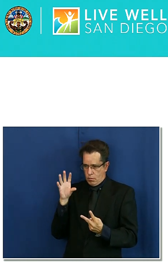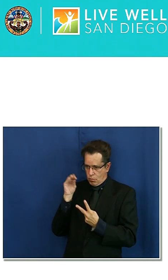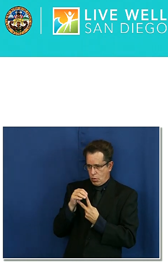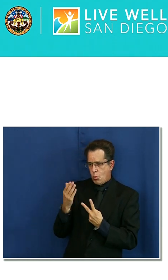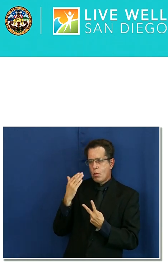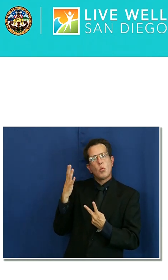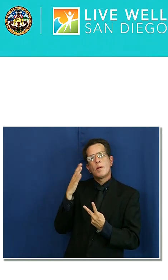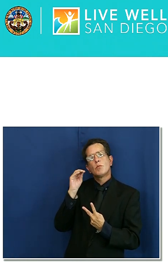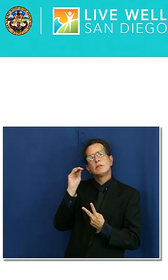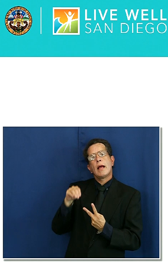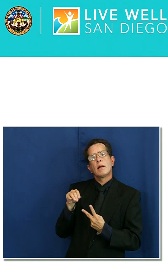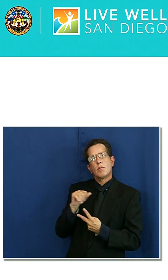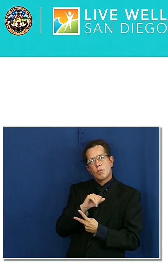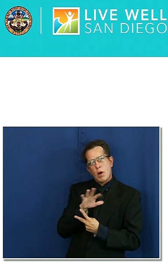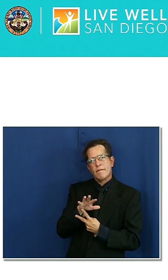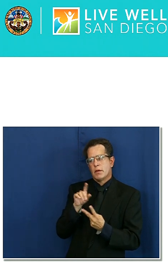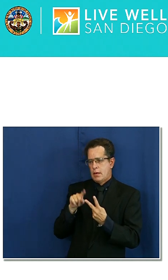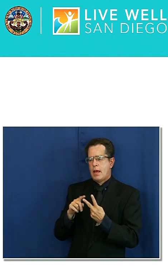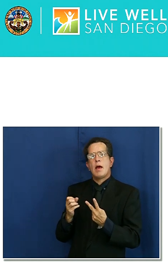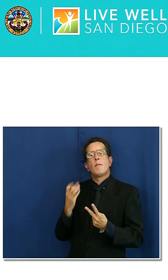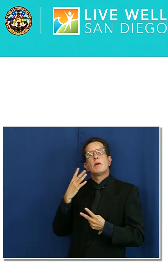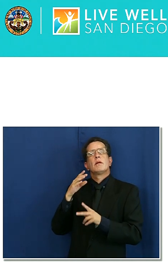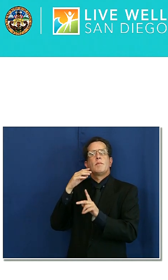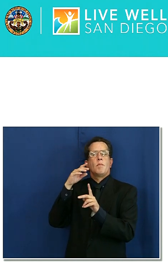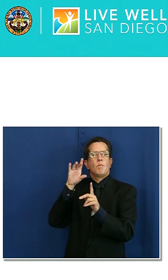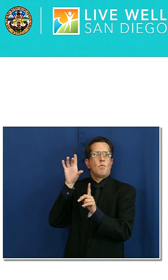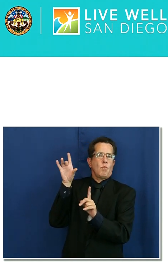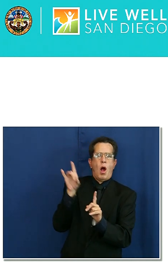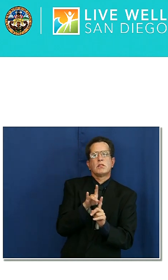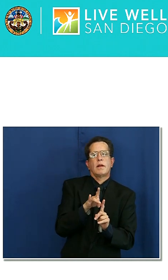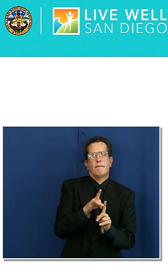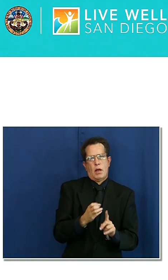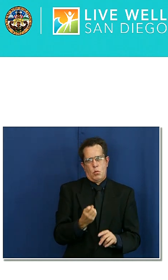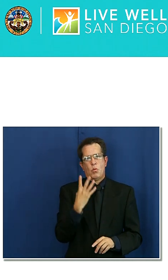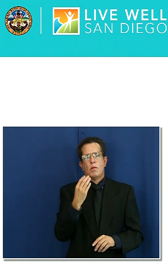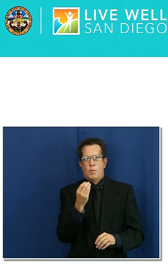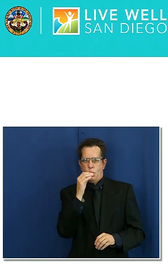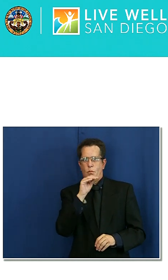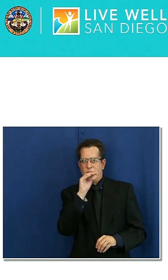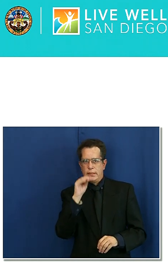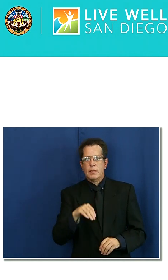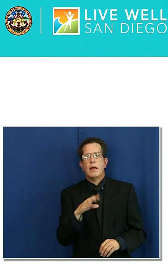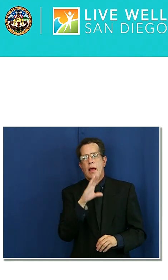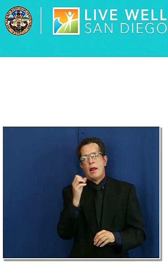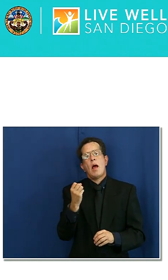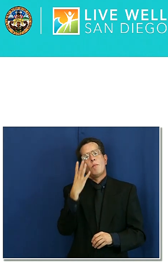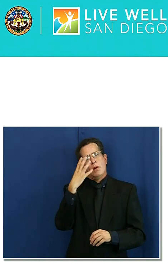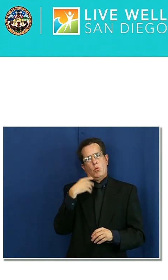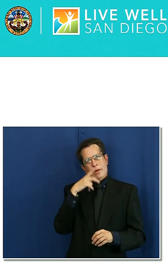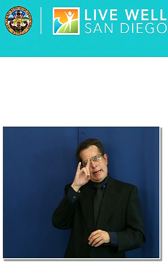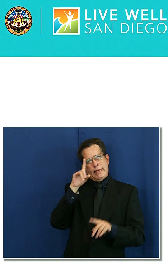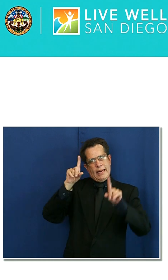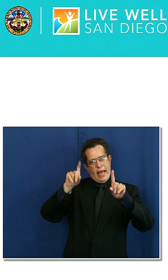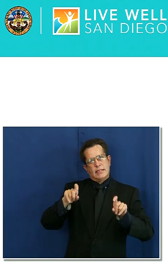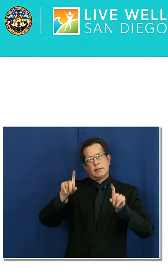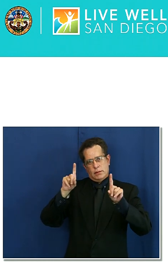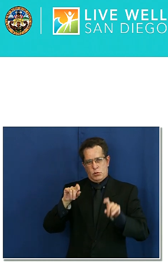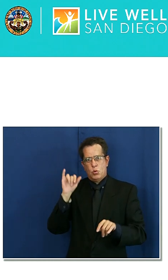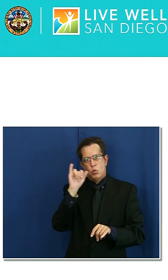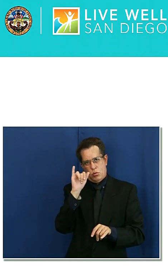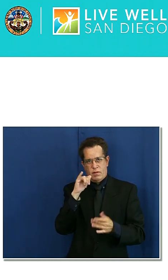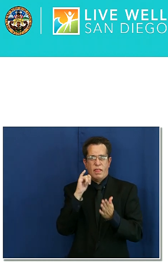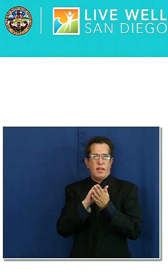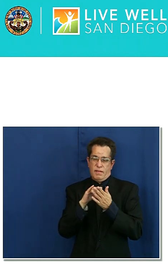of testing positivity. But also testing volume is important and is the first step